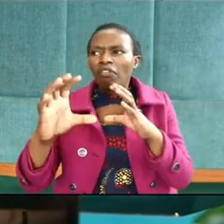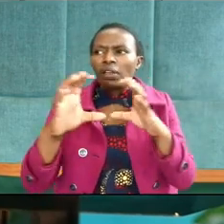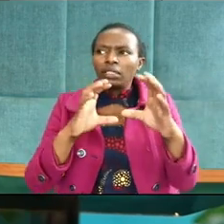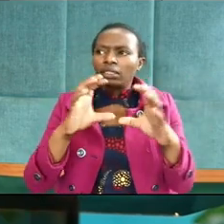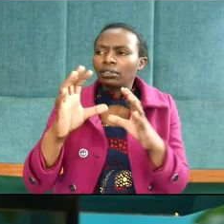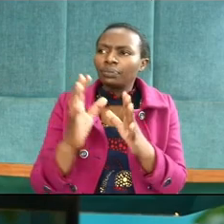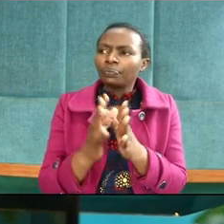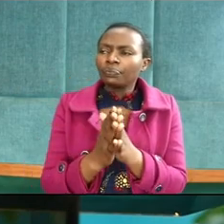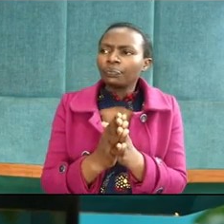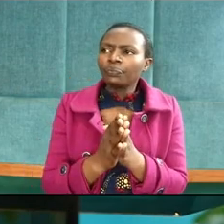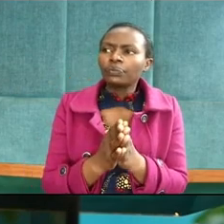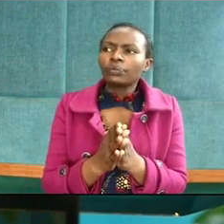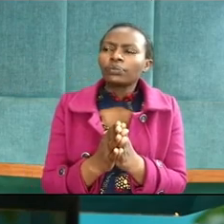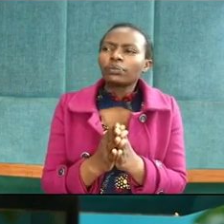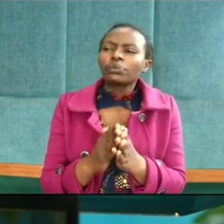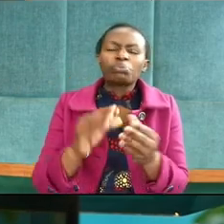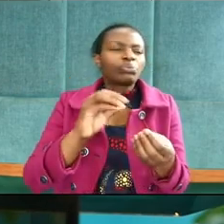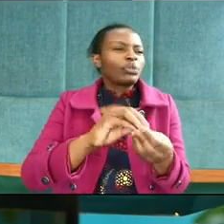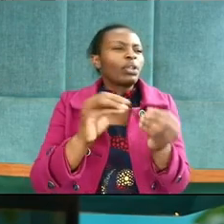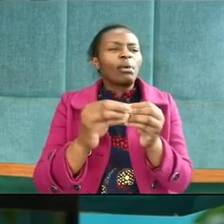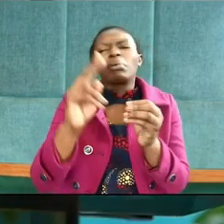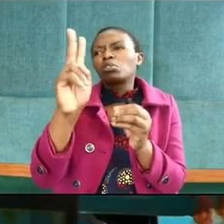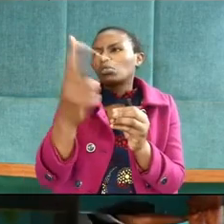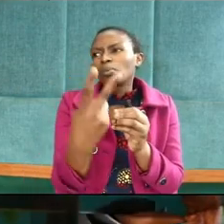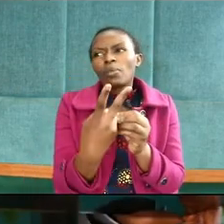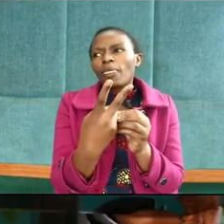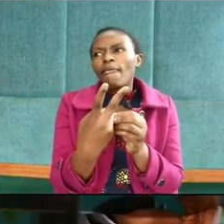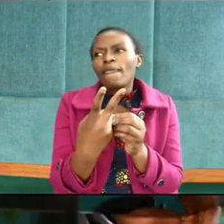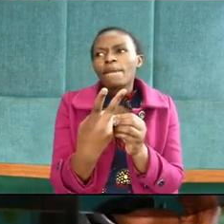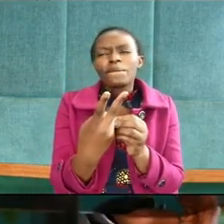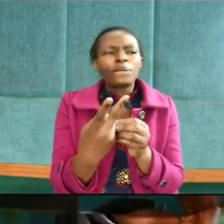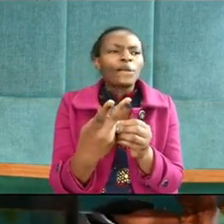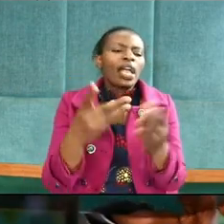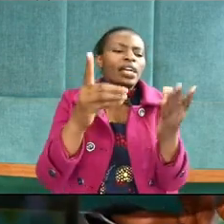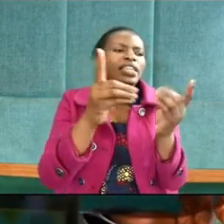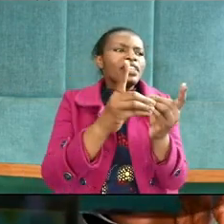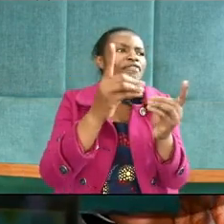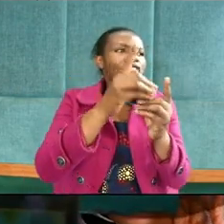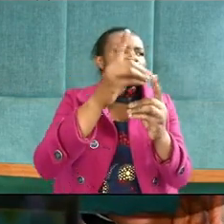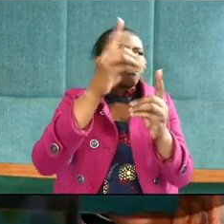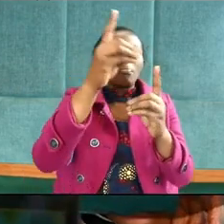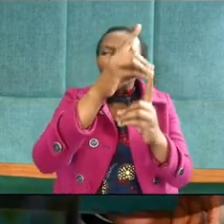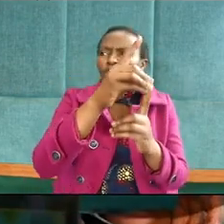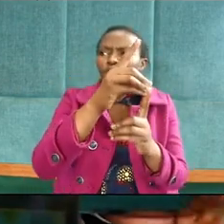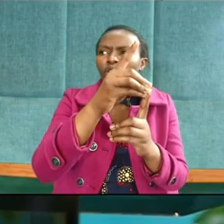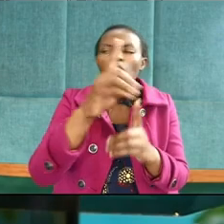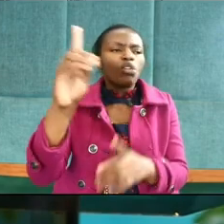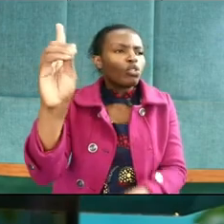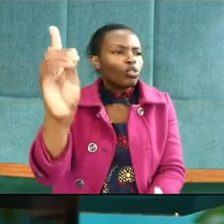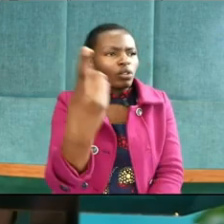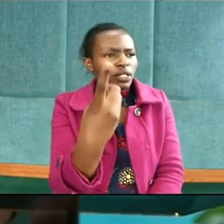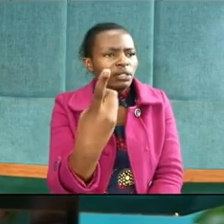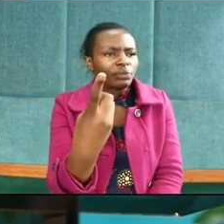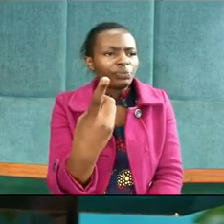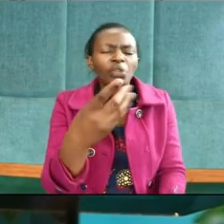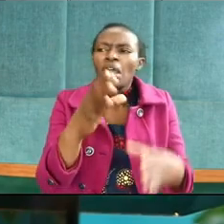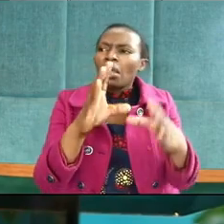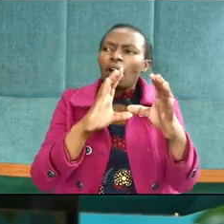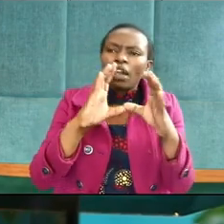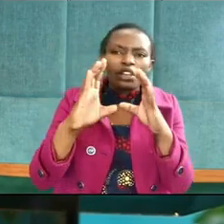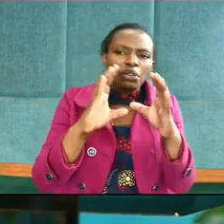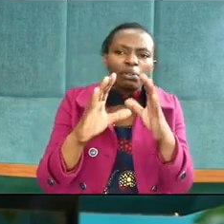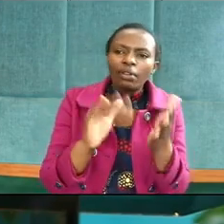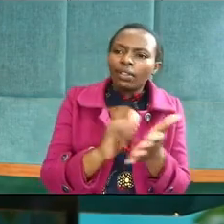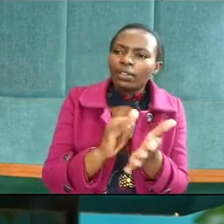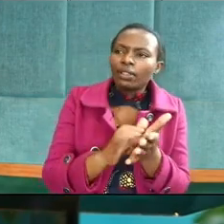Number two is developmental loneliness. They argue that the various